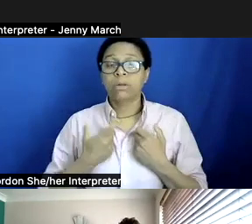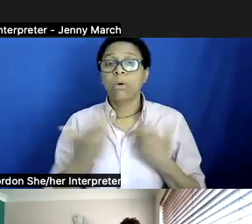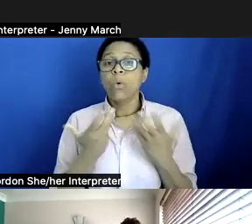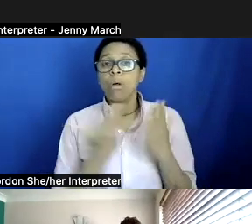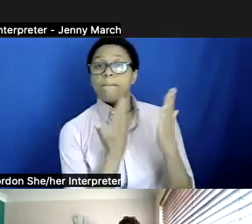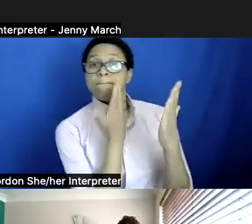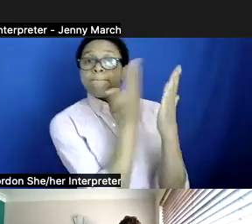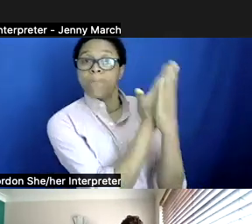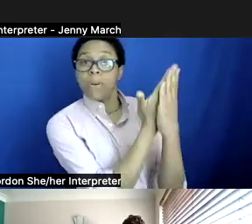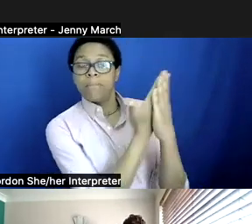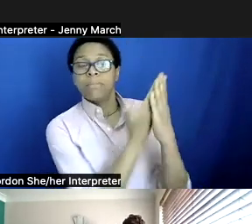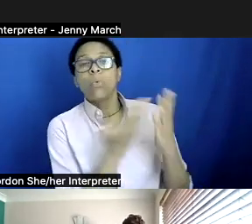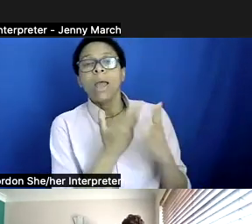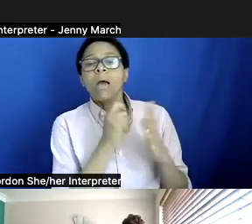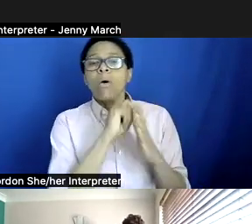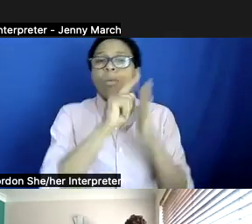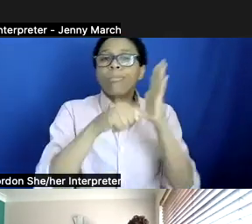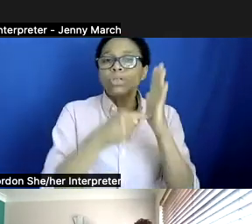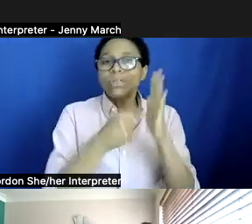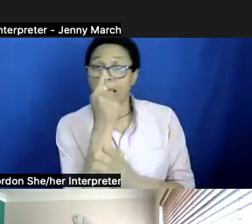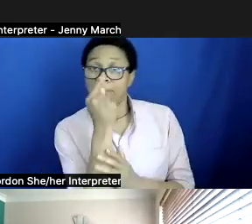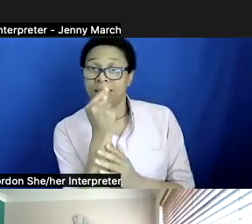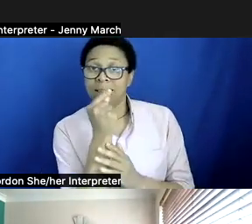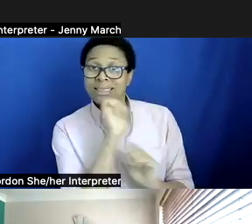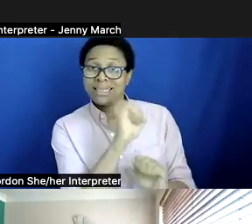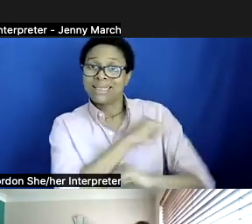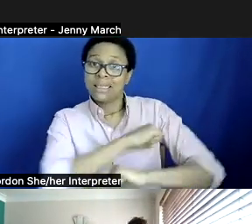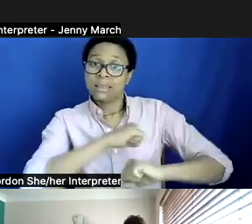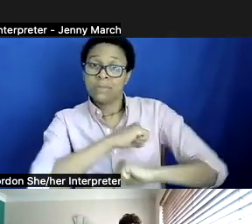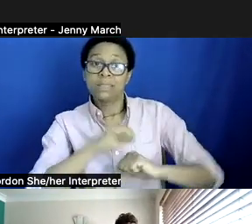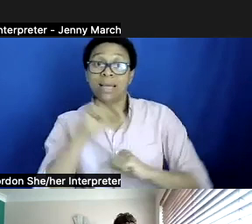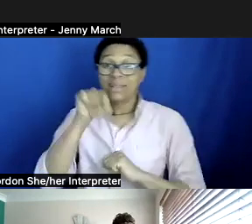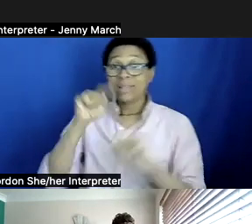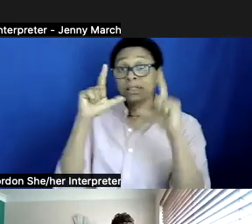Project Abilities Gallery, and this photograph